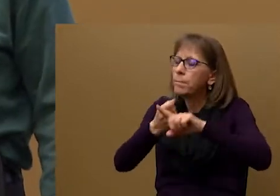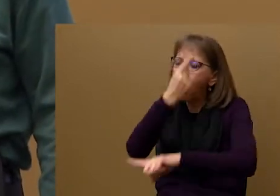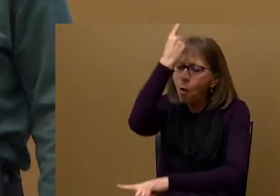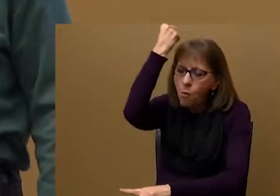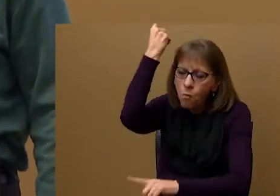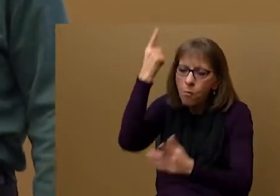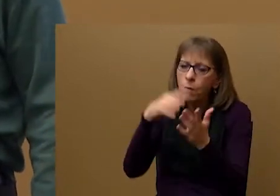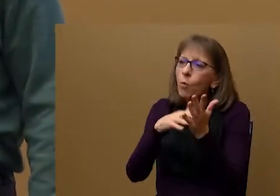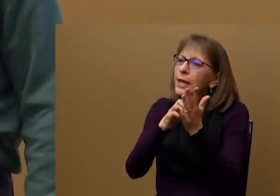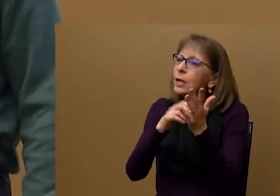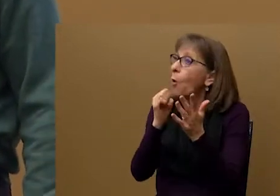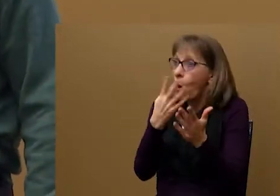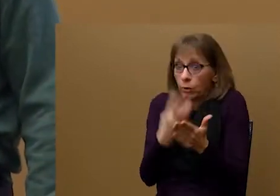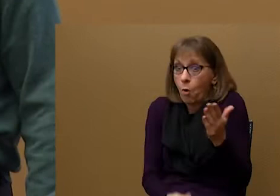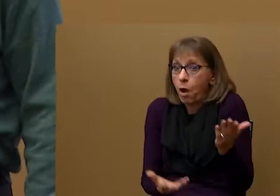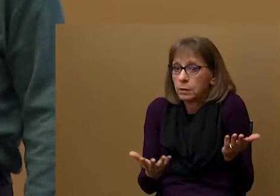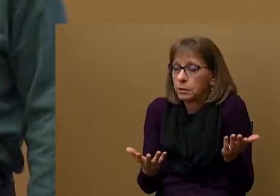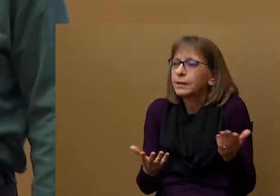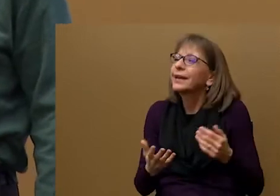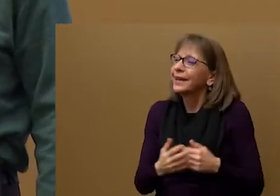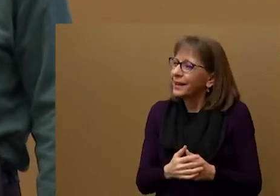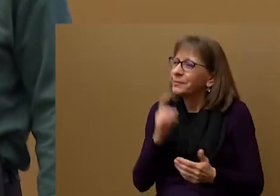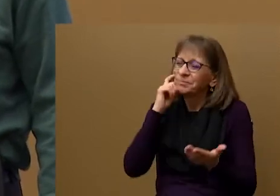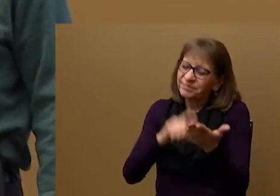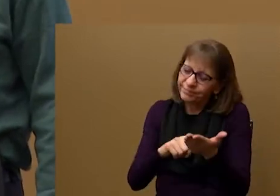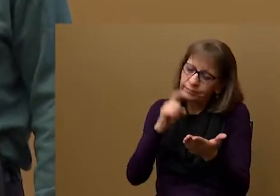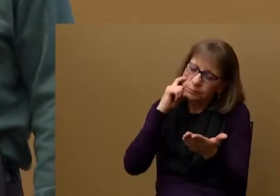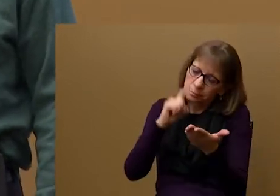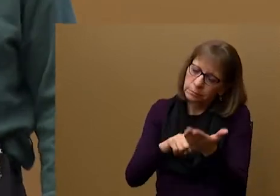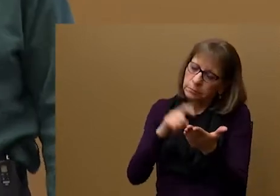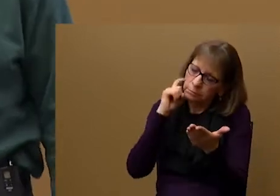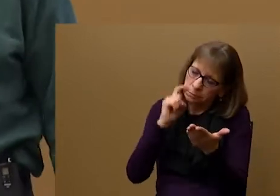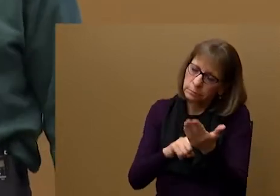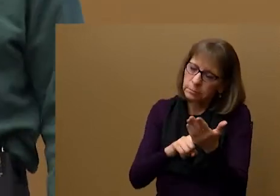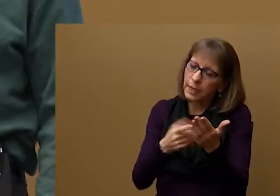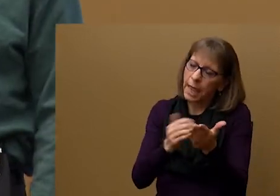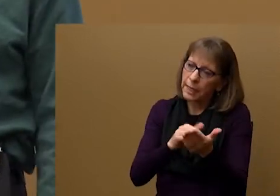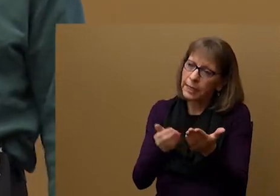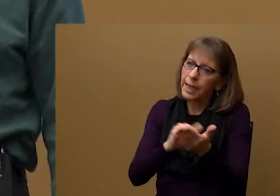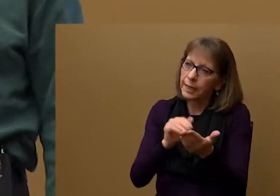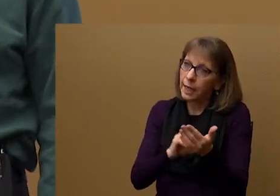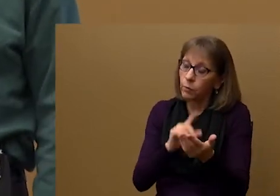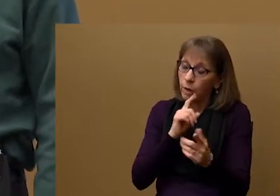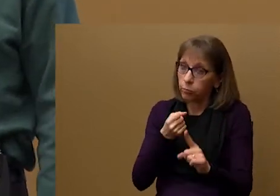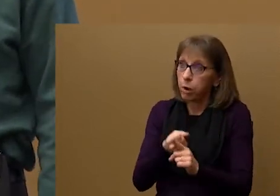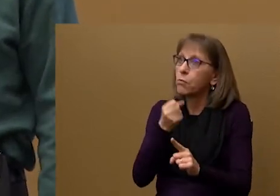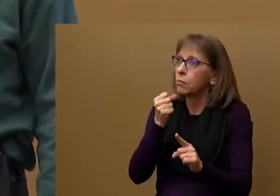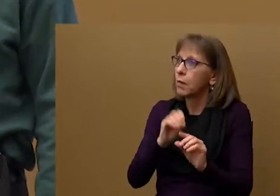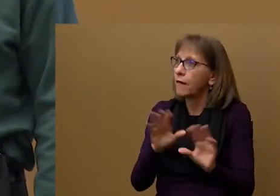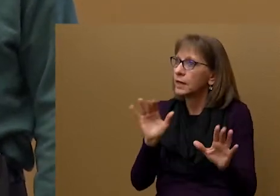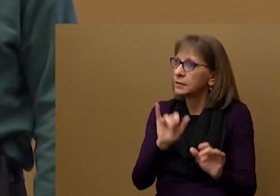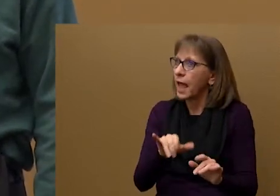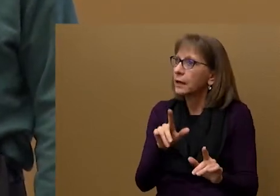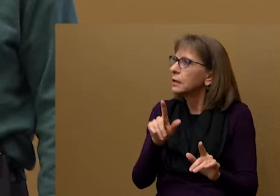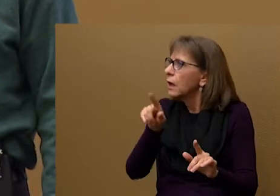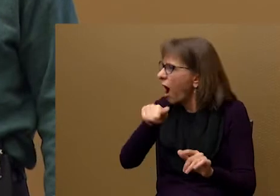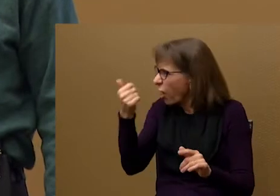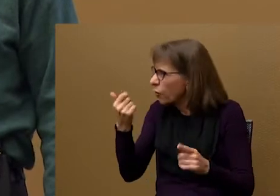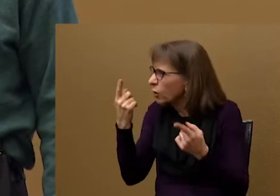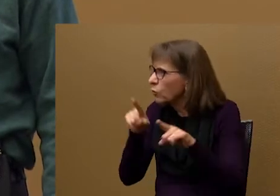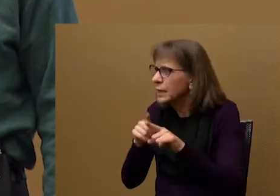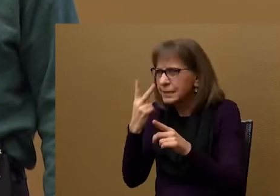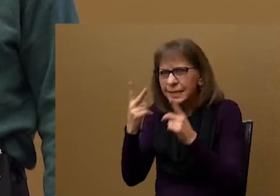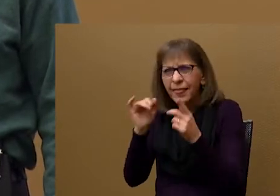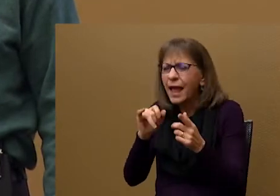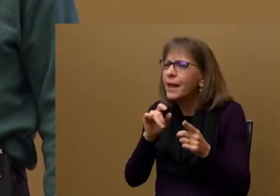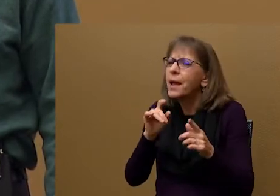concept of time seems to be weak or absent. And we saw that over and over again. And we're really struck by that. Anyone else